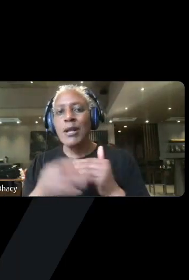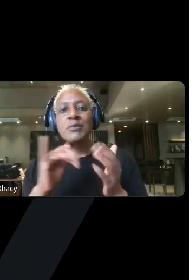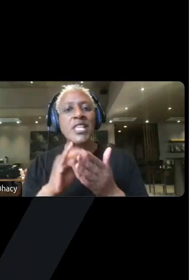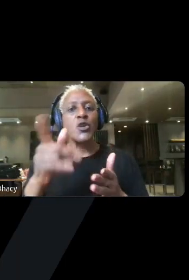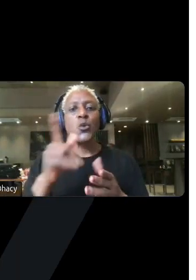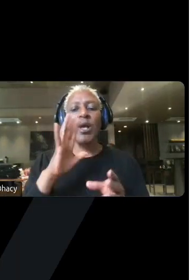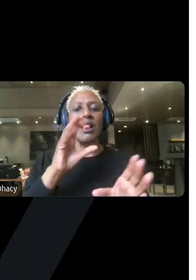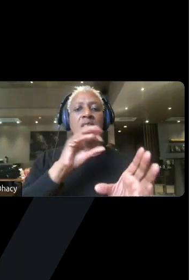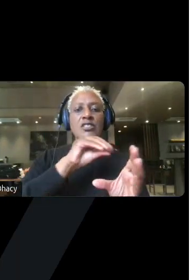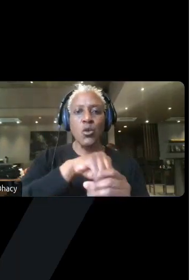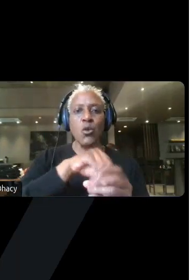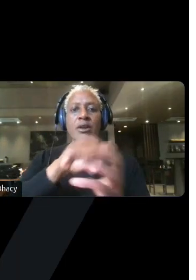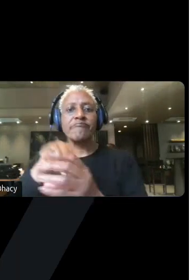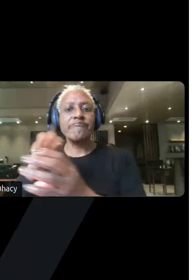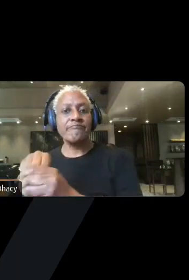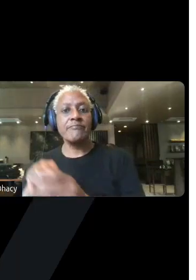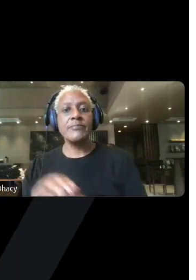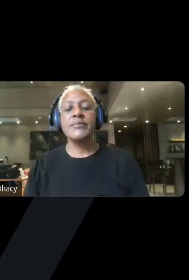slide.